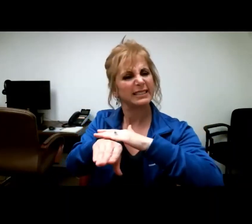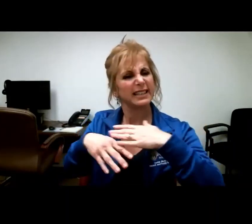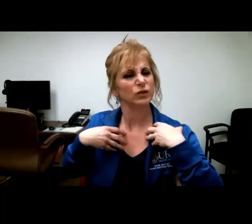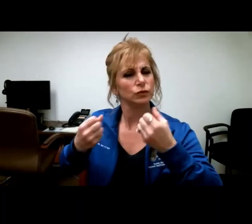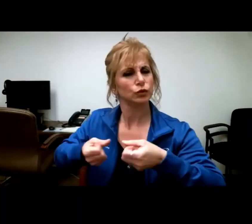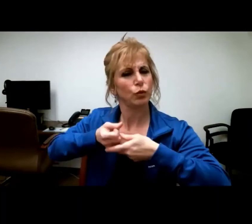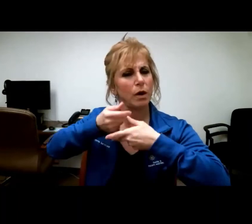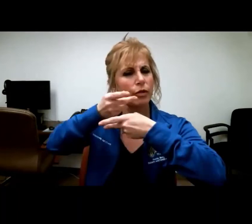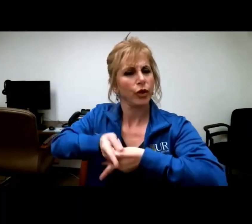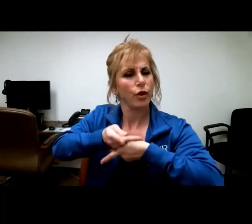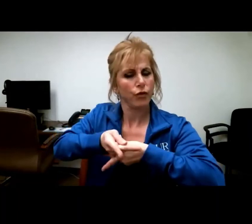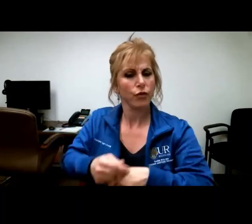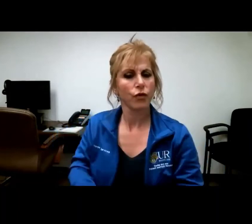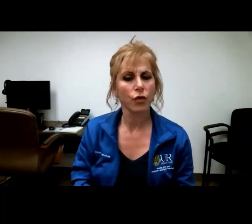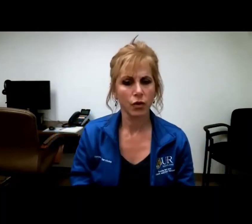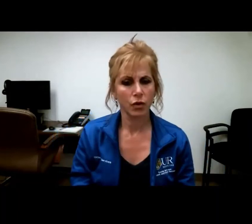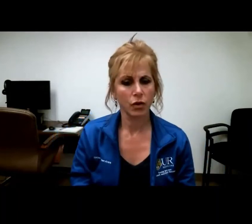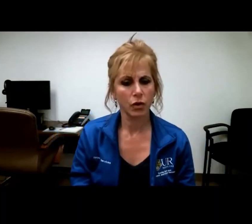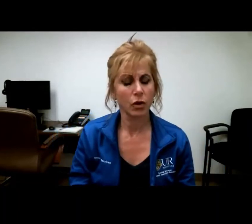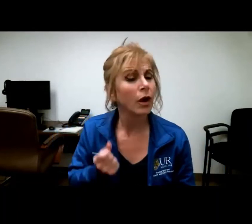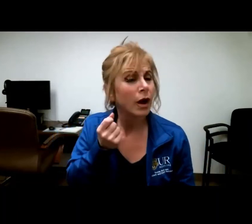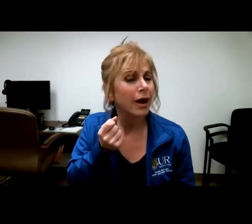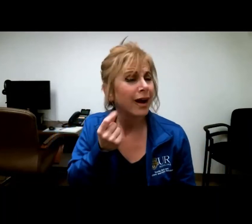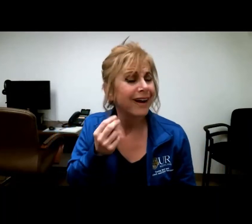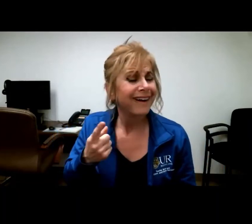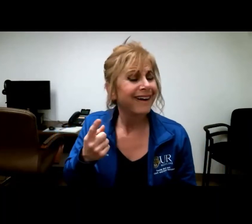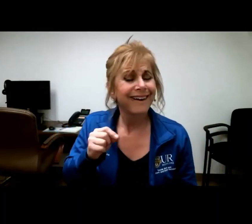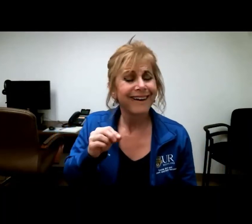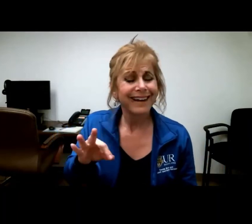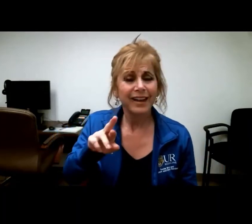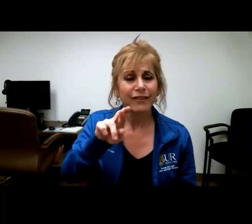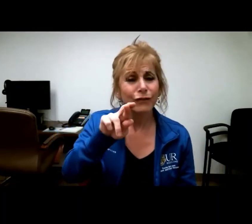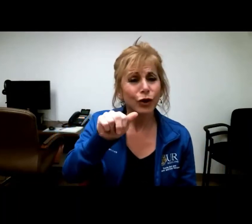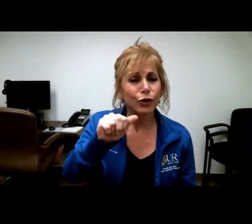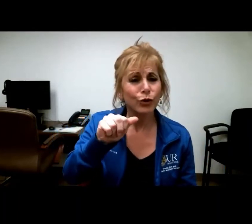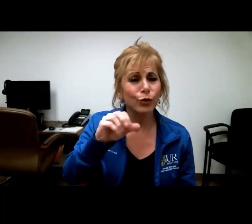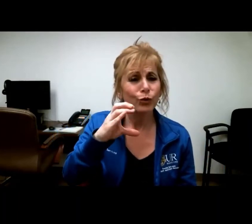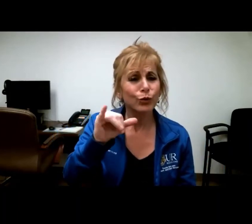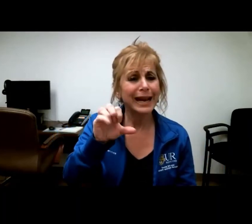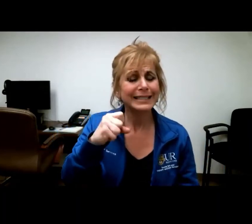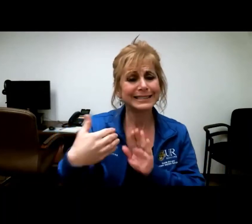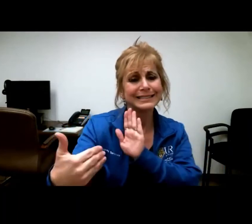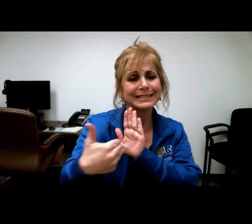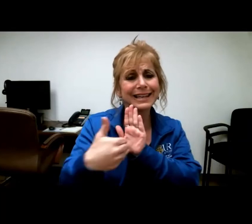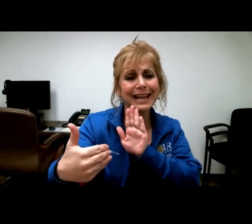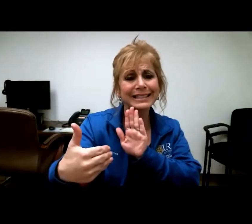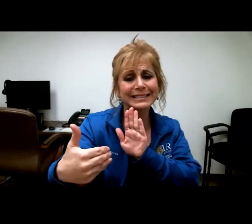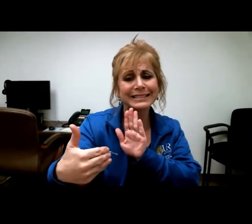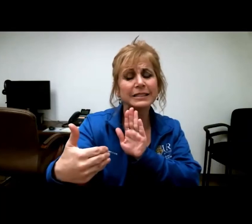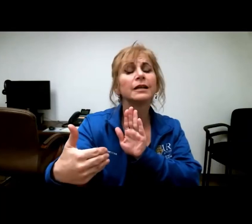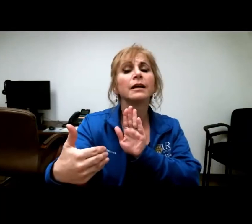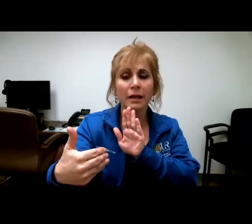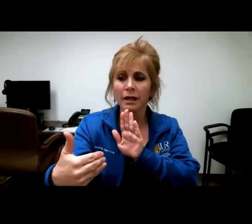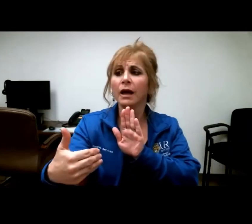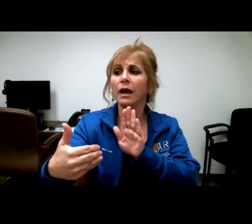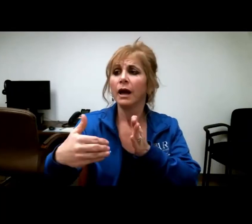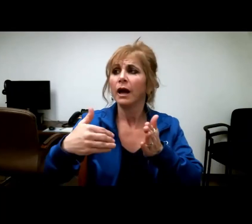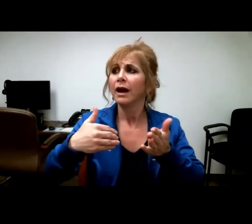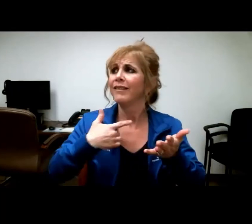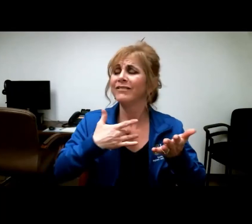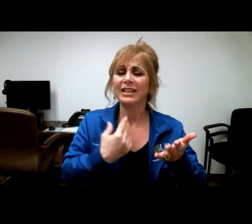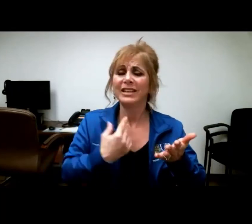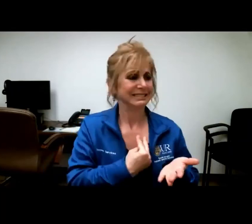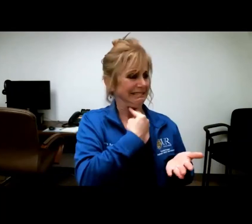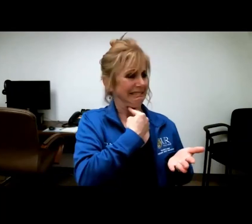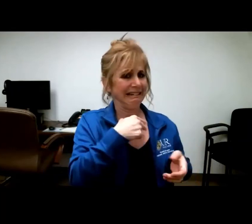produces a poverty that places you in substandard living conditions, that leads to unhealthy behaviors with reduced access to